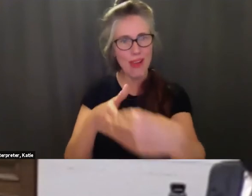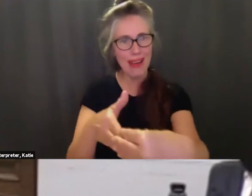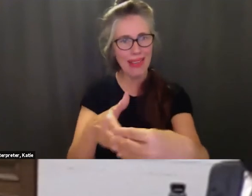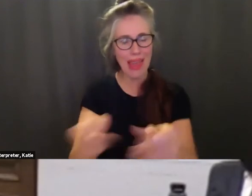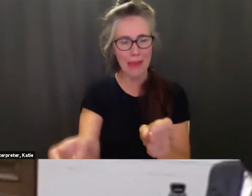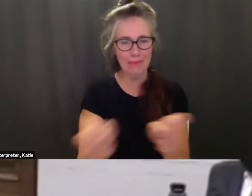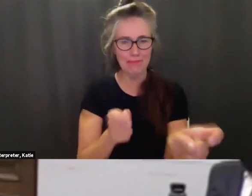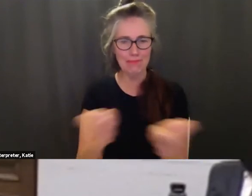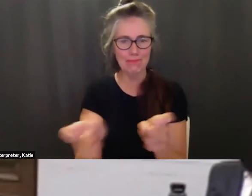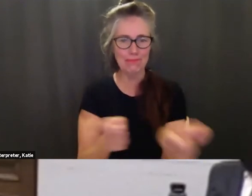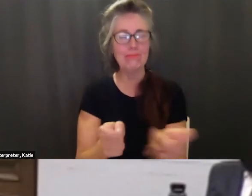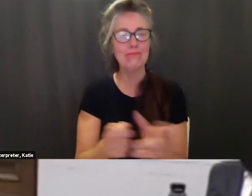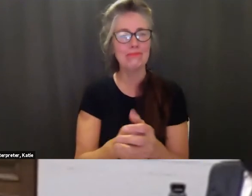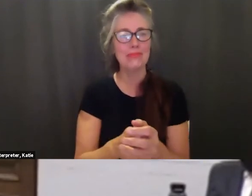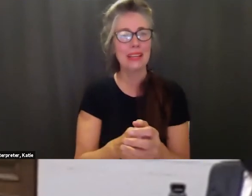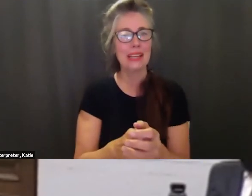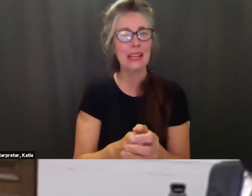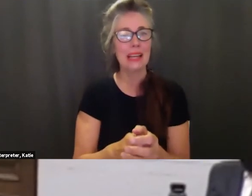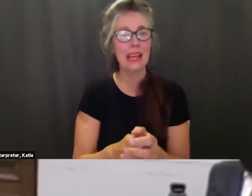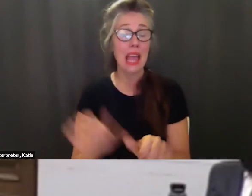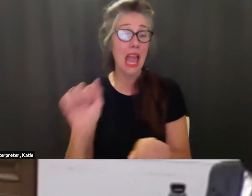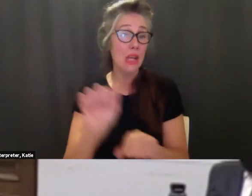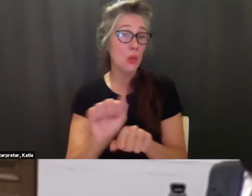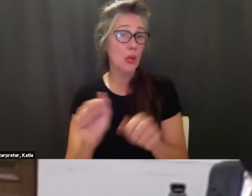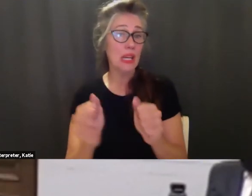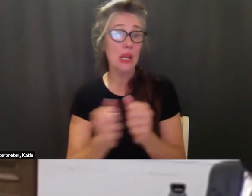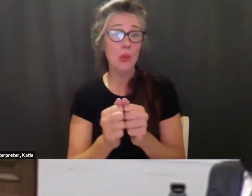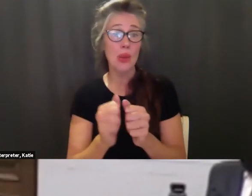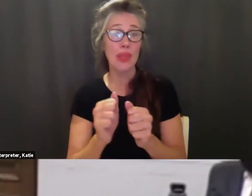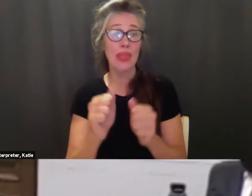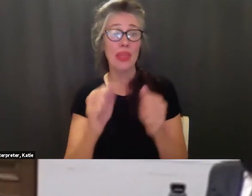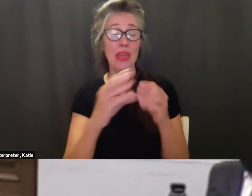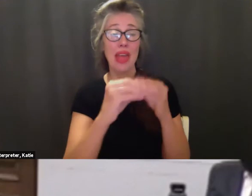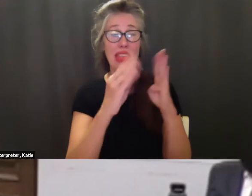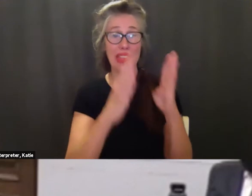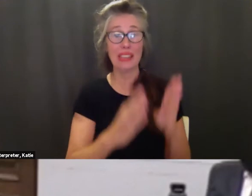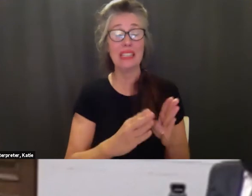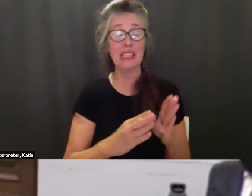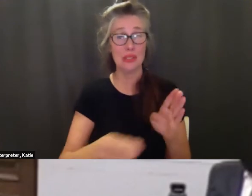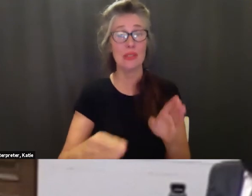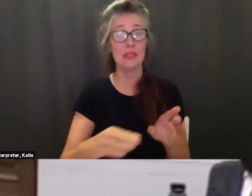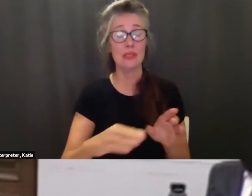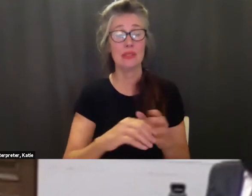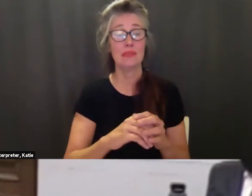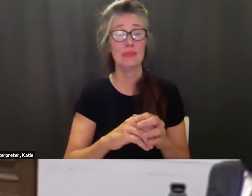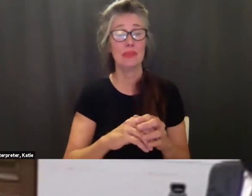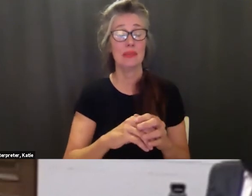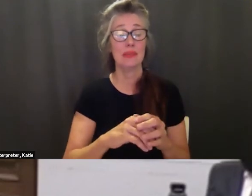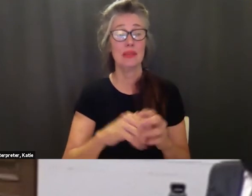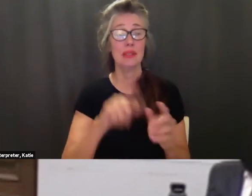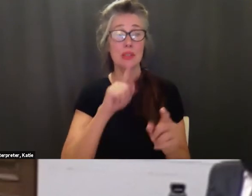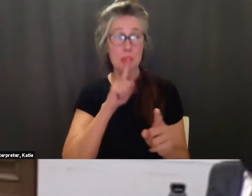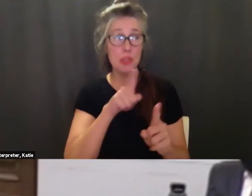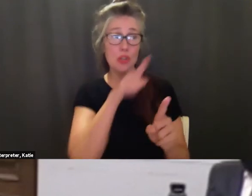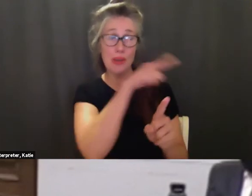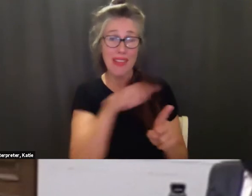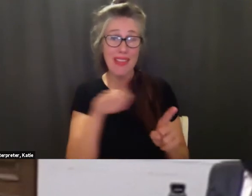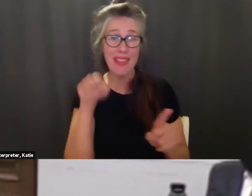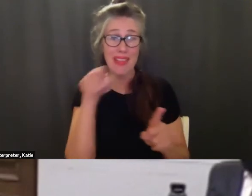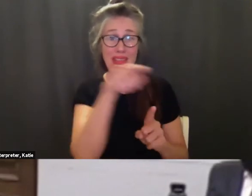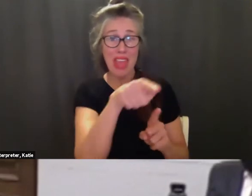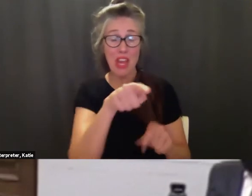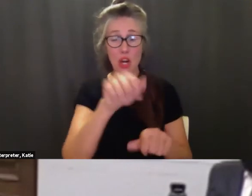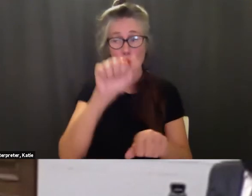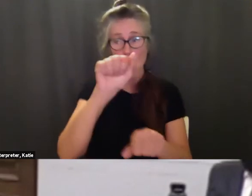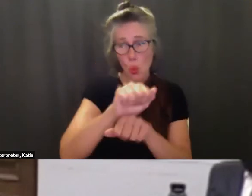that and then of course working with our leaders as well to make sure that their collaboration with their site